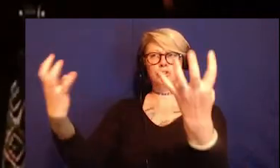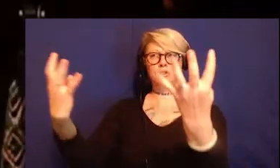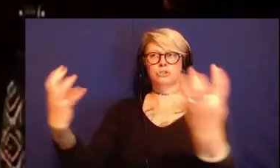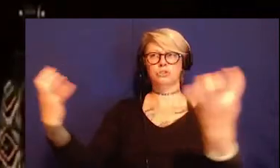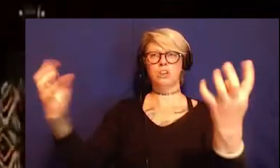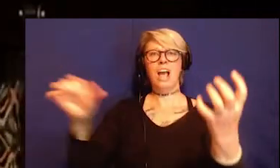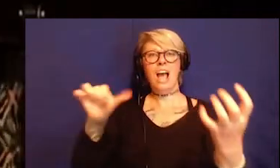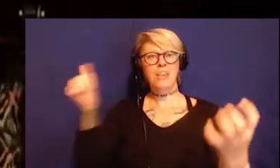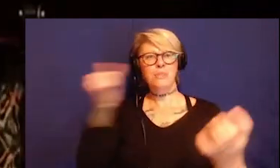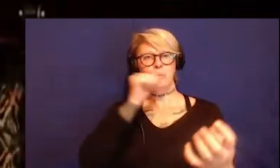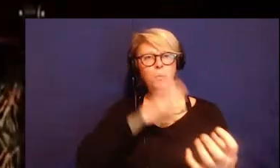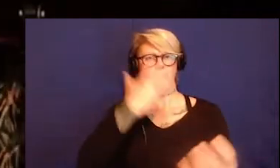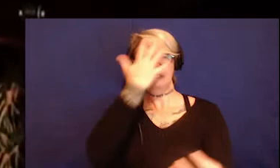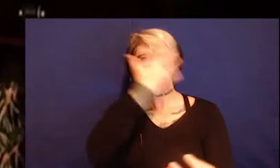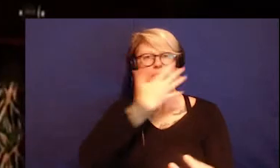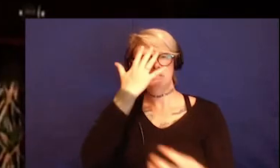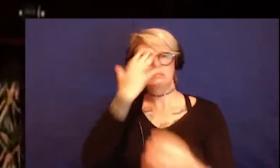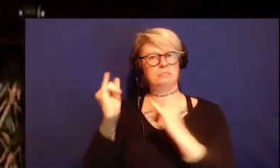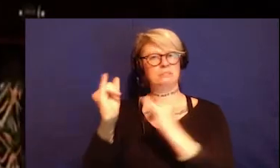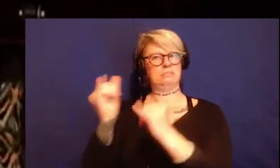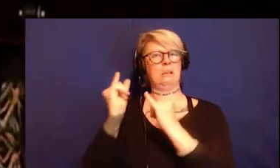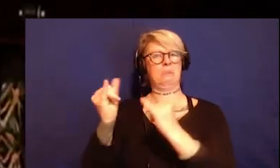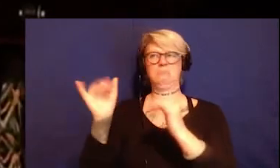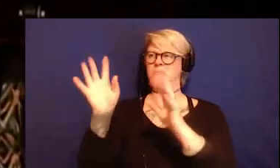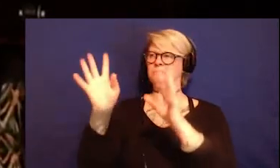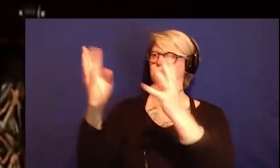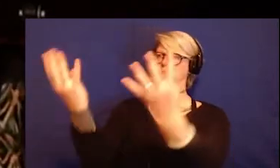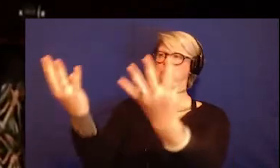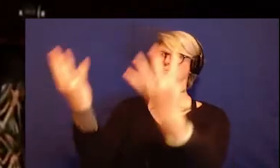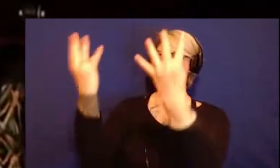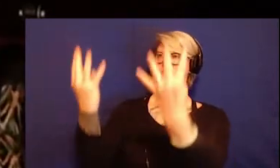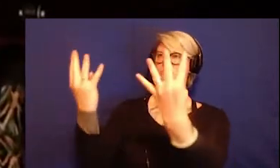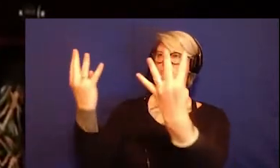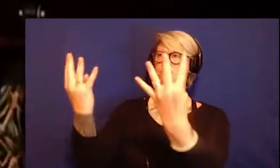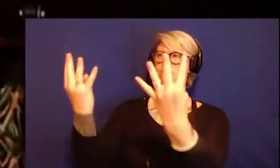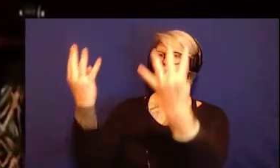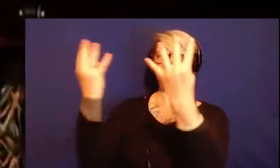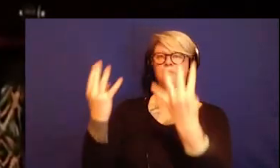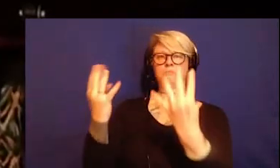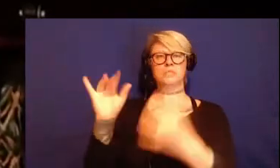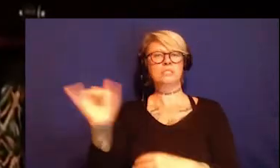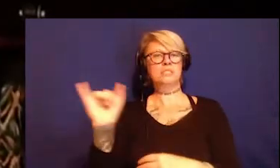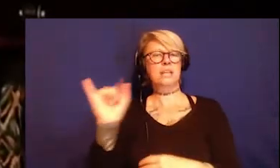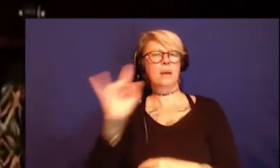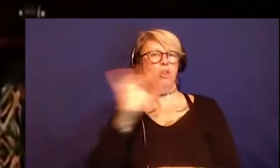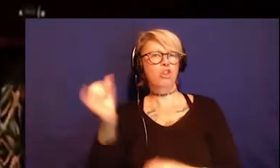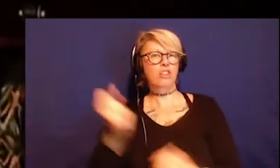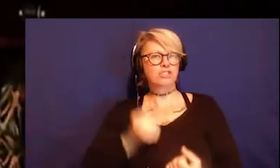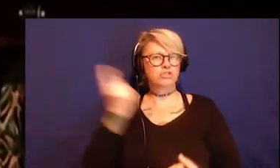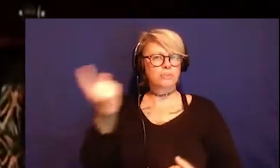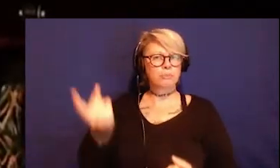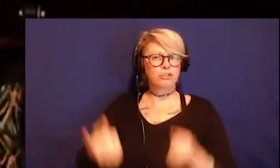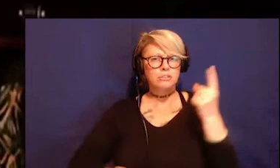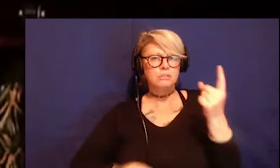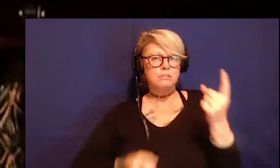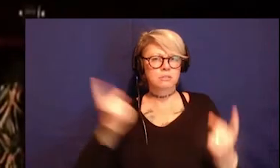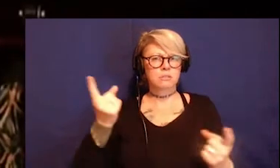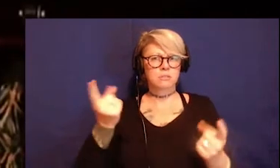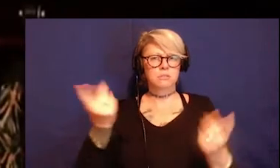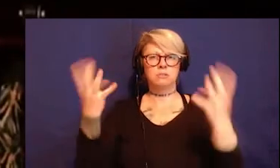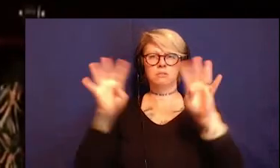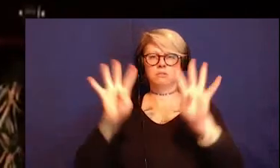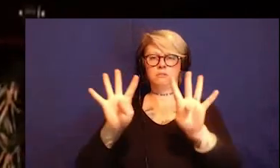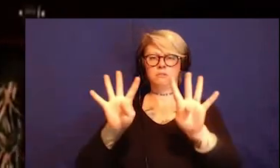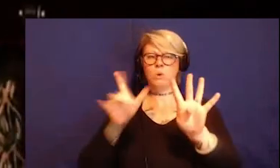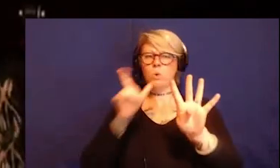the curtains behind her doppelganger. Some of them are dressed like strippers. The ones in the back are